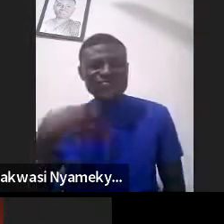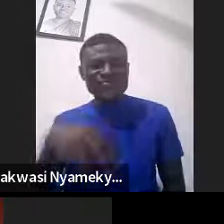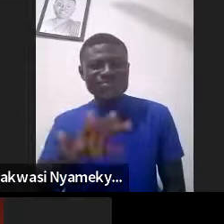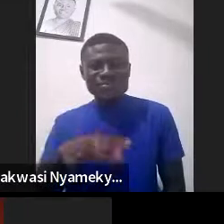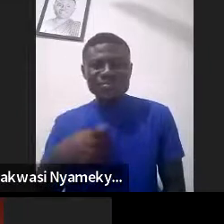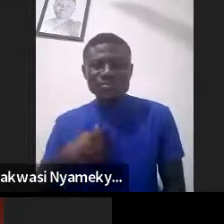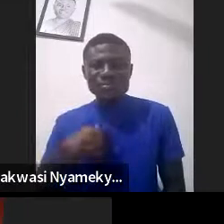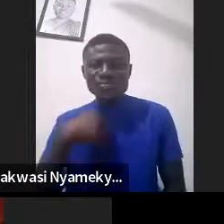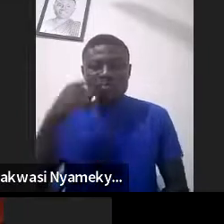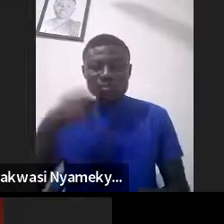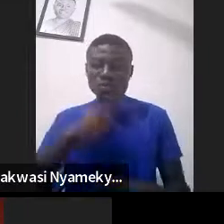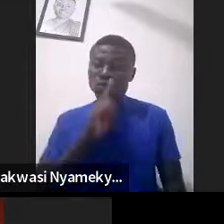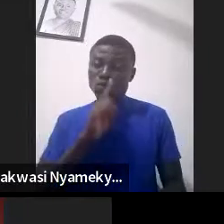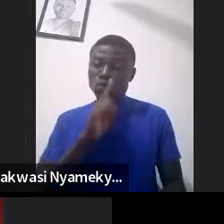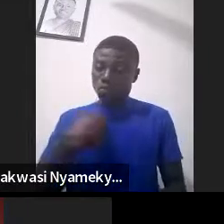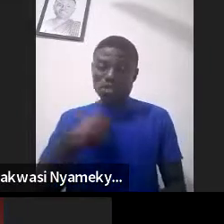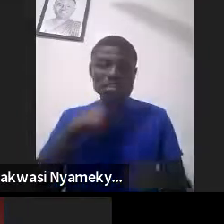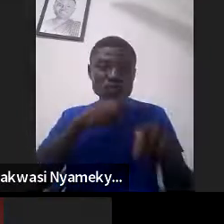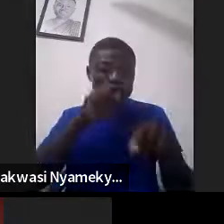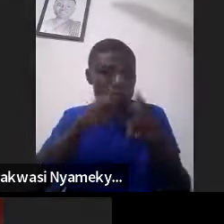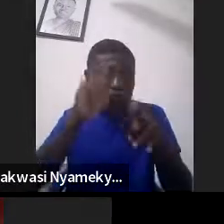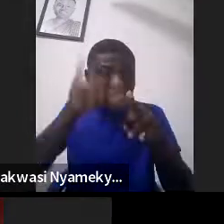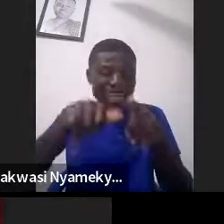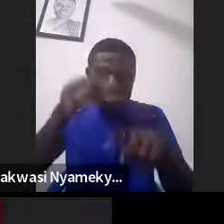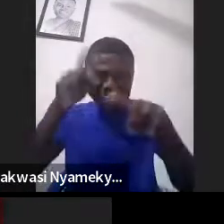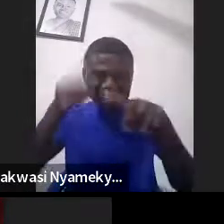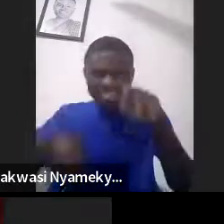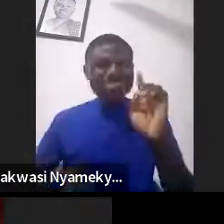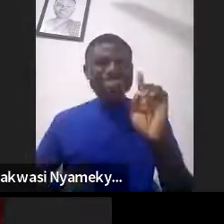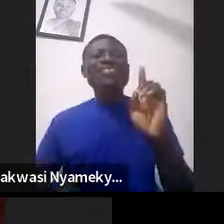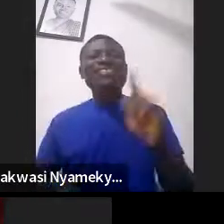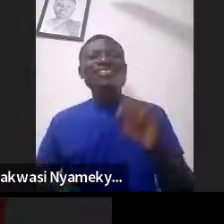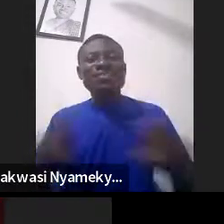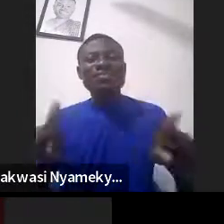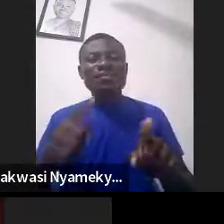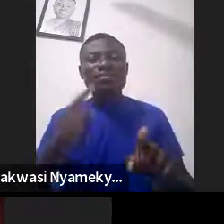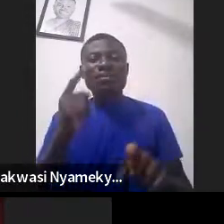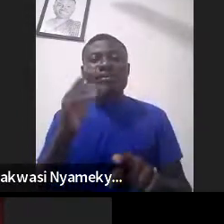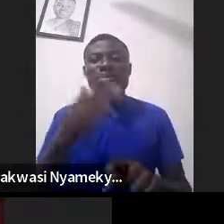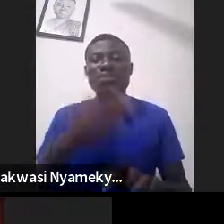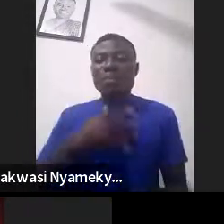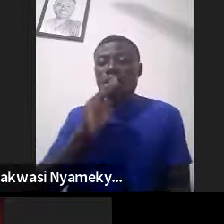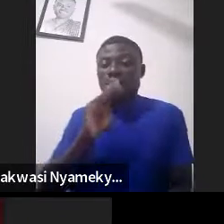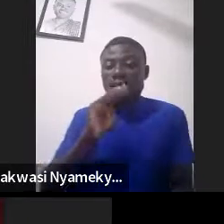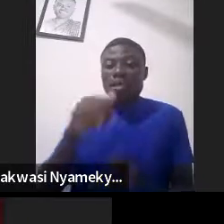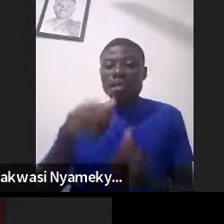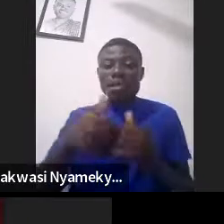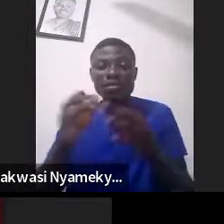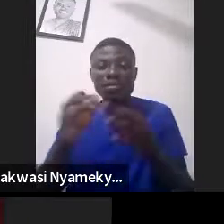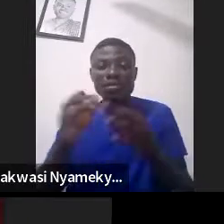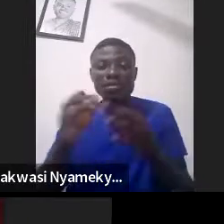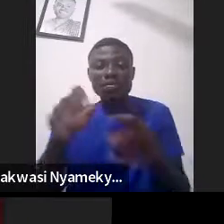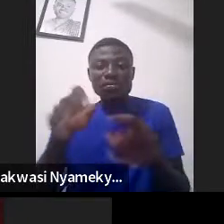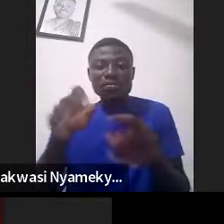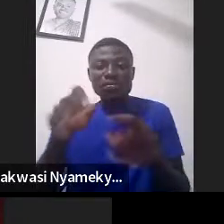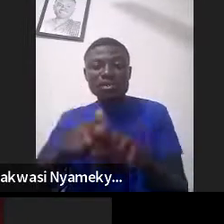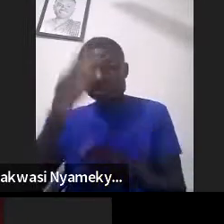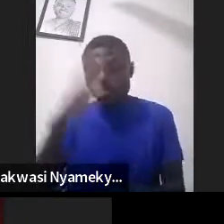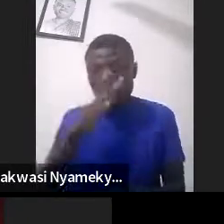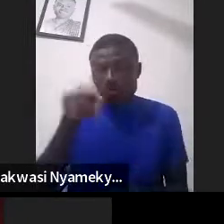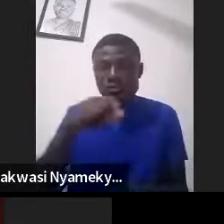that at all. But this will be my message as well to the parents there and to